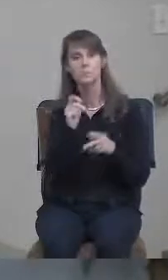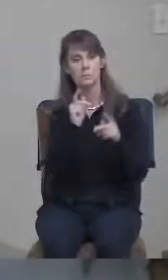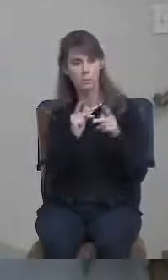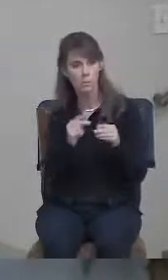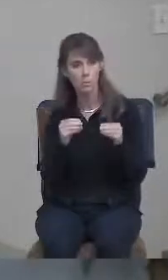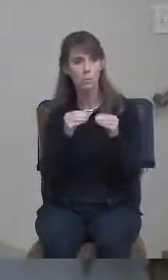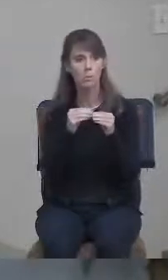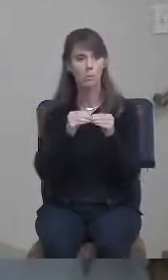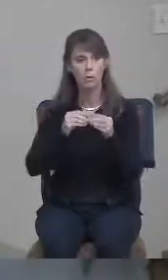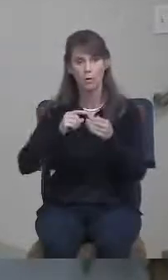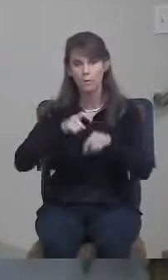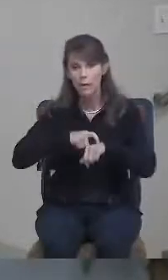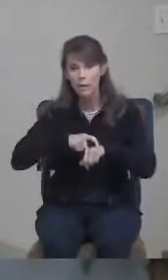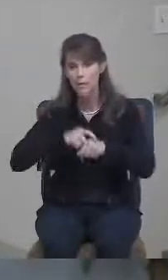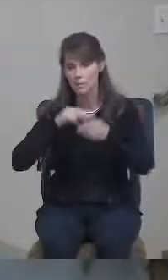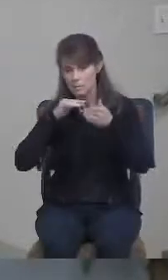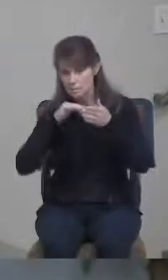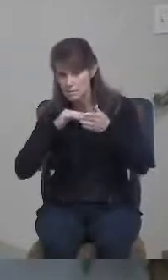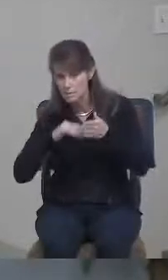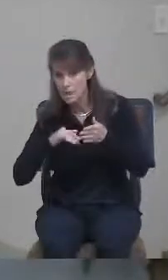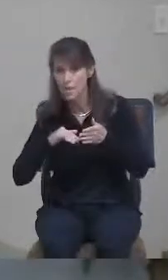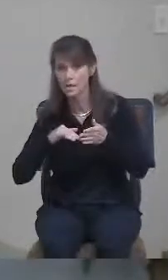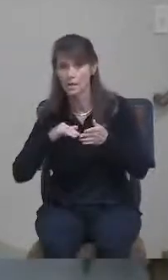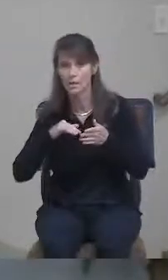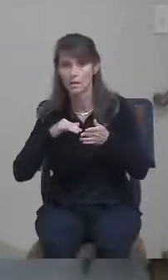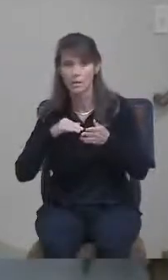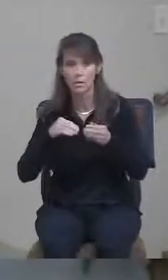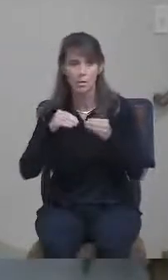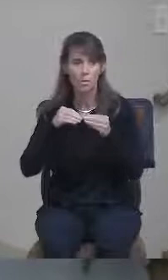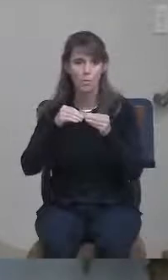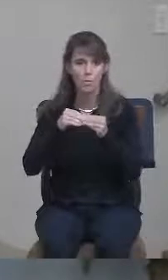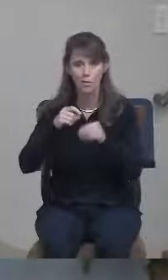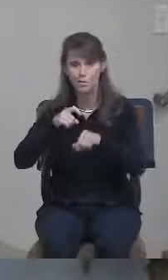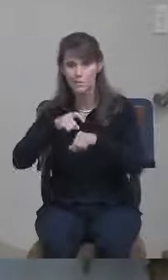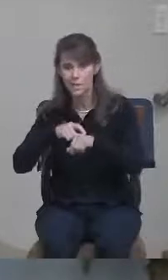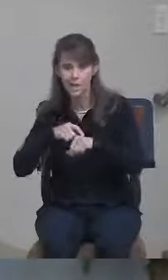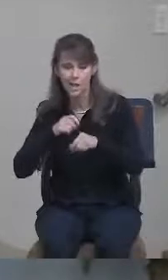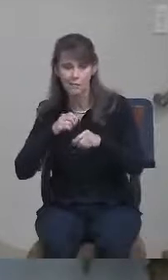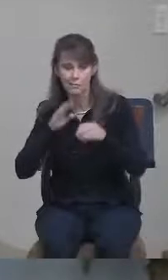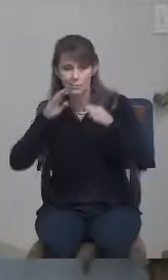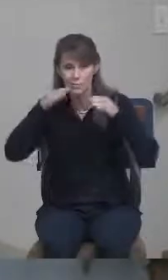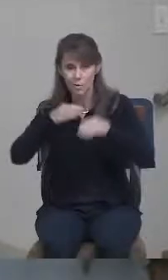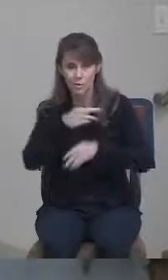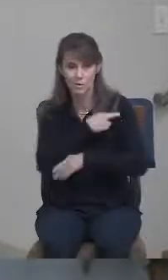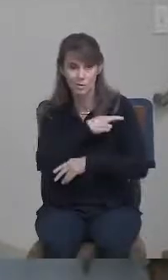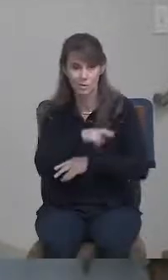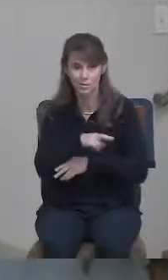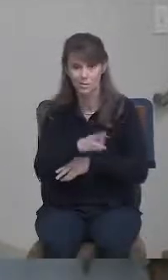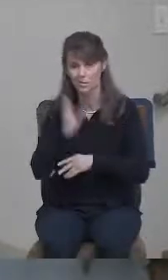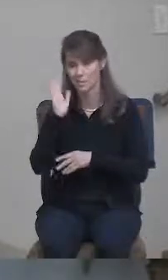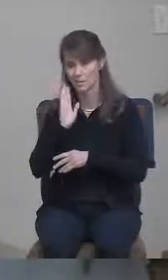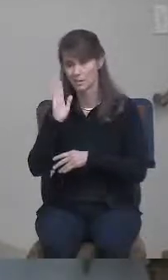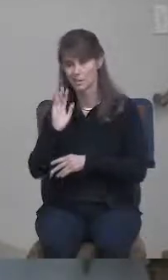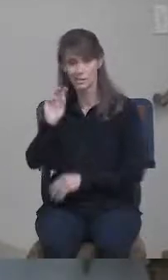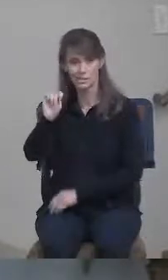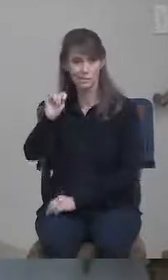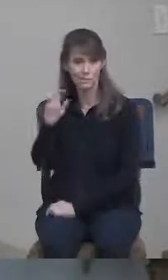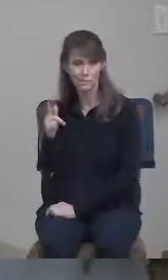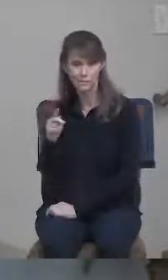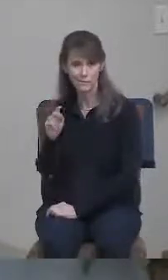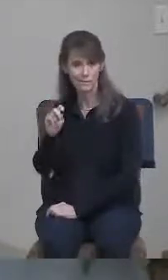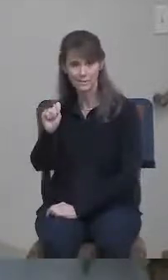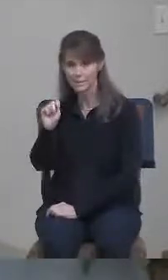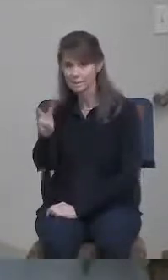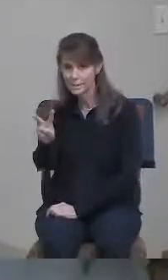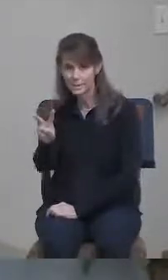to spend in religion. There was no television, of course, and no social media,